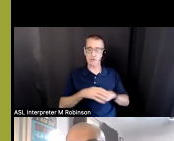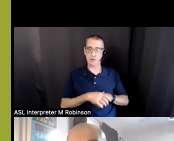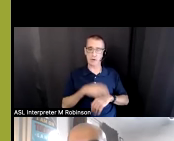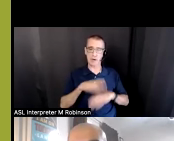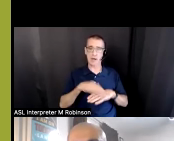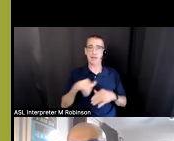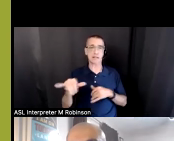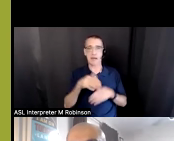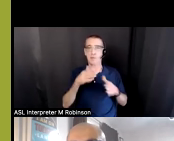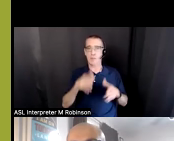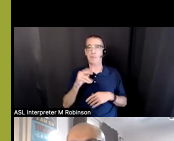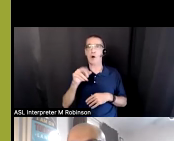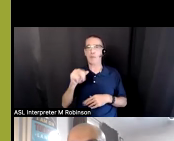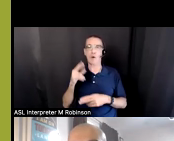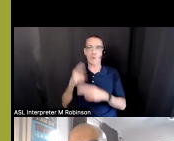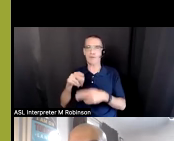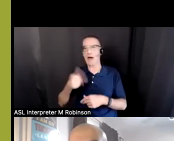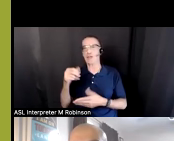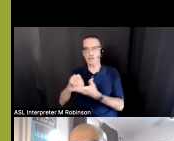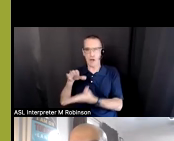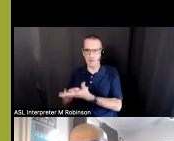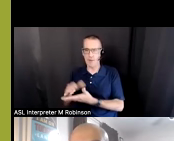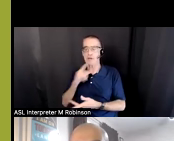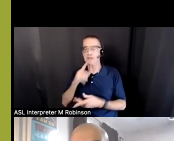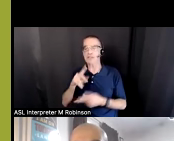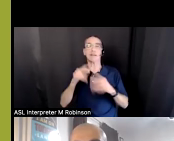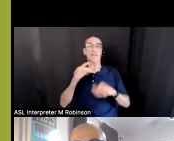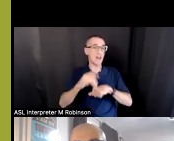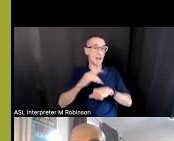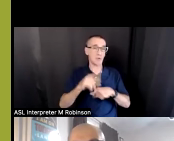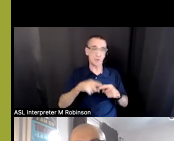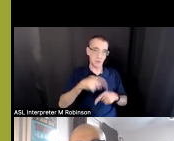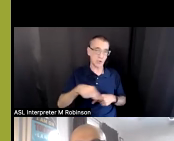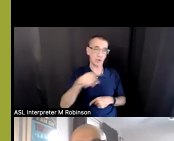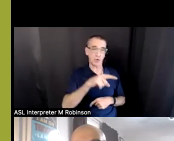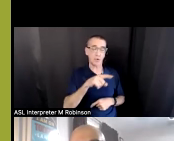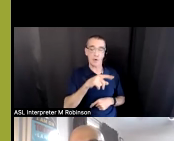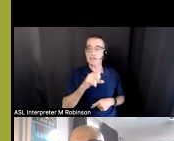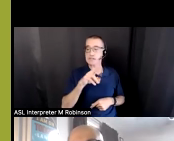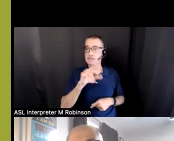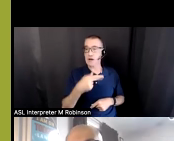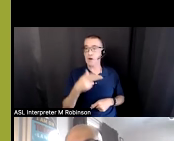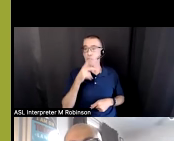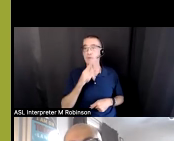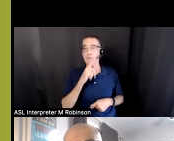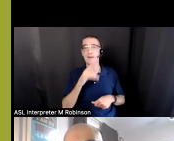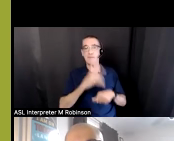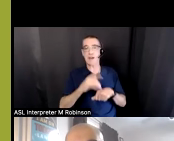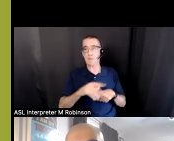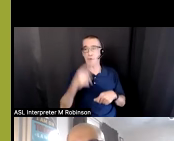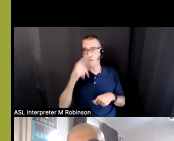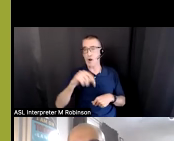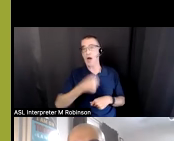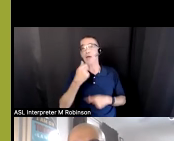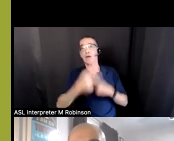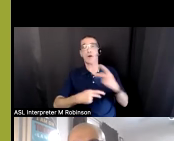the same way that Barbara referenced the other documents. So it's available to you. And Sarah would be, you know, available for other